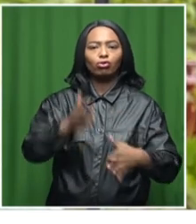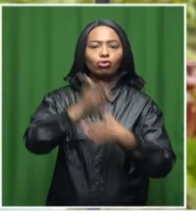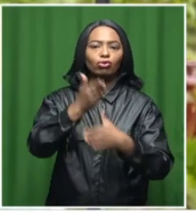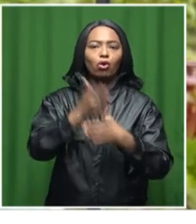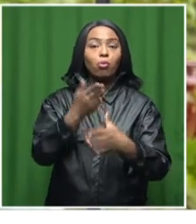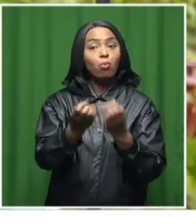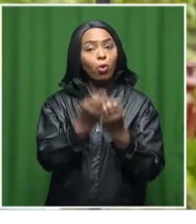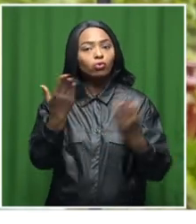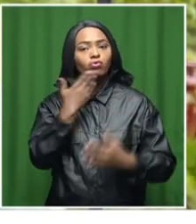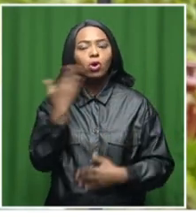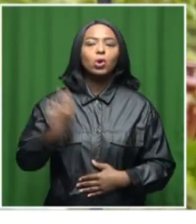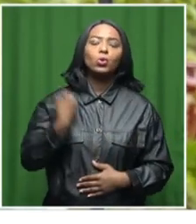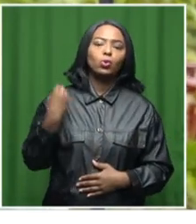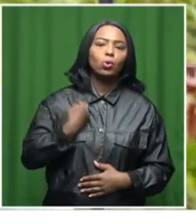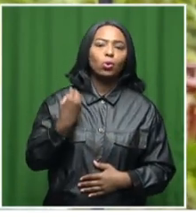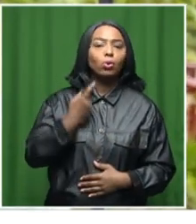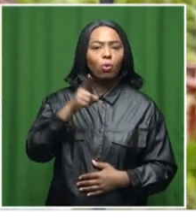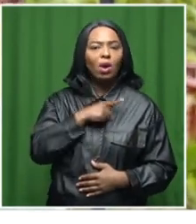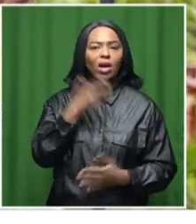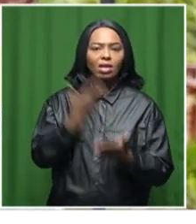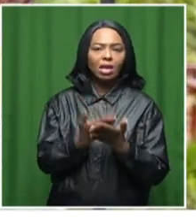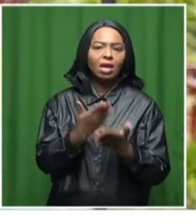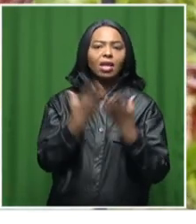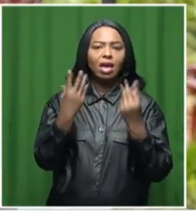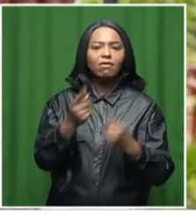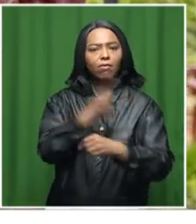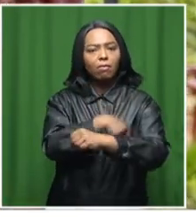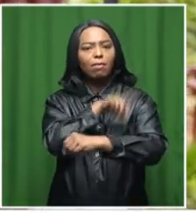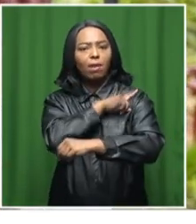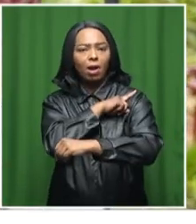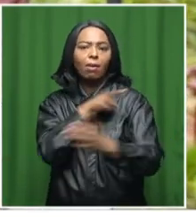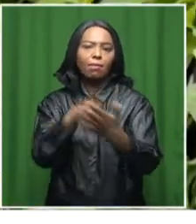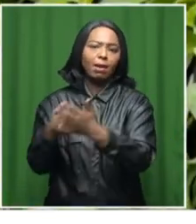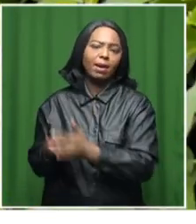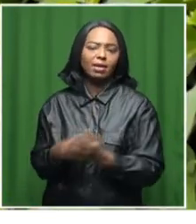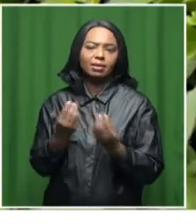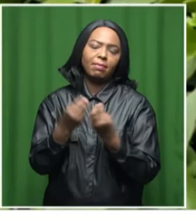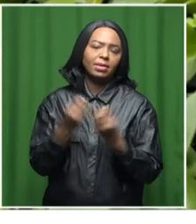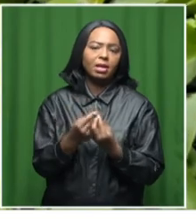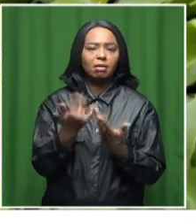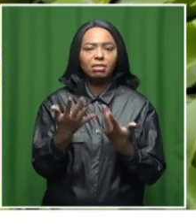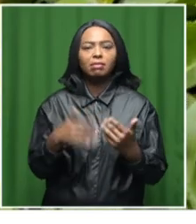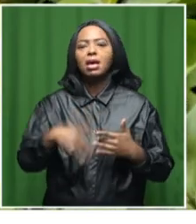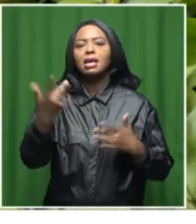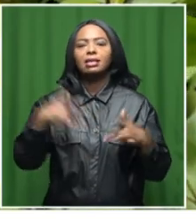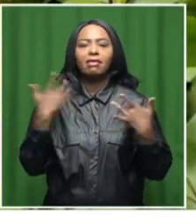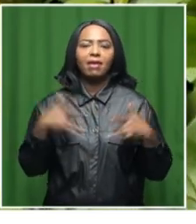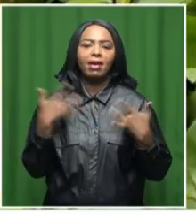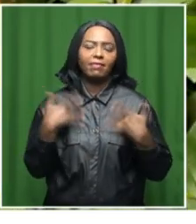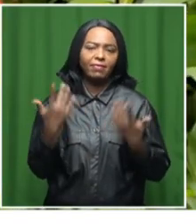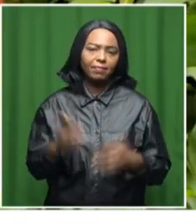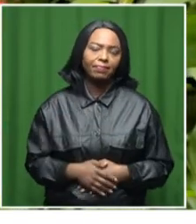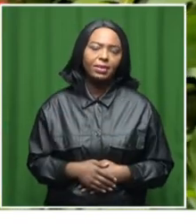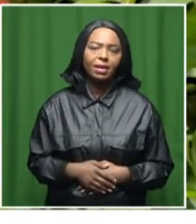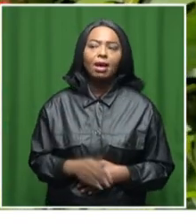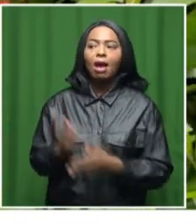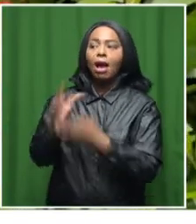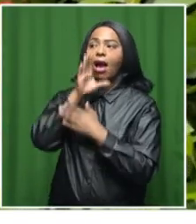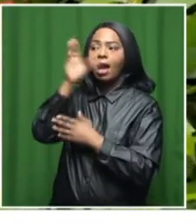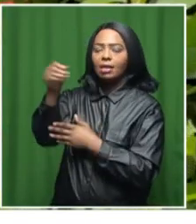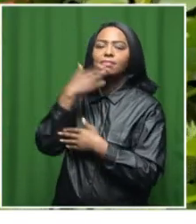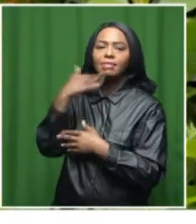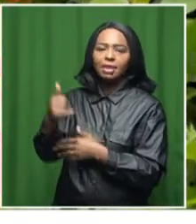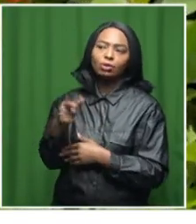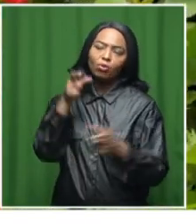youth so that they can have buying power, so that we as hustlers can benefit. We ask you to govern this country